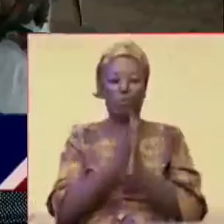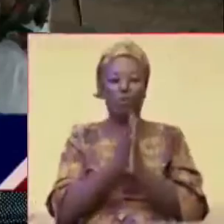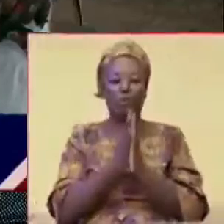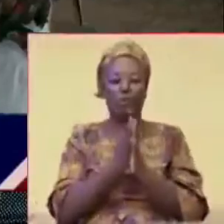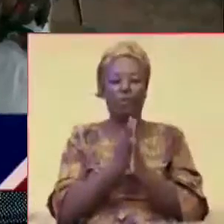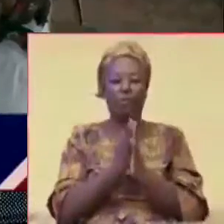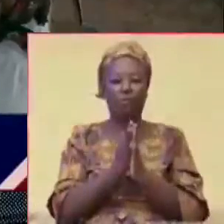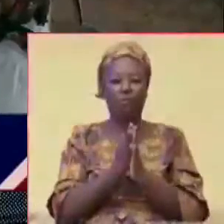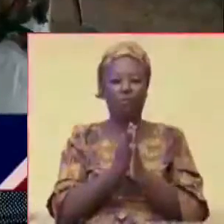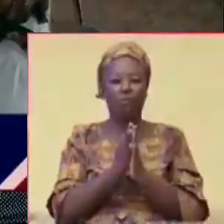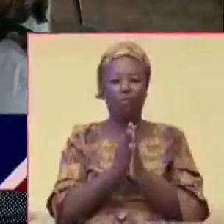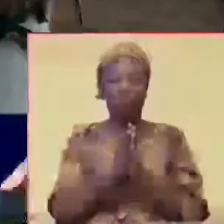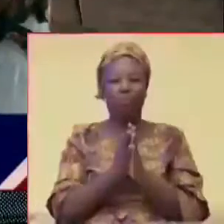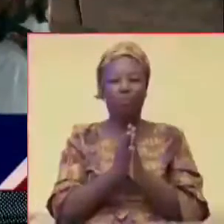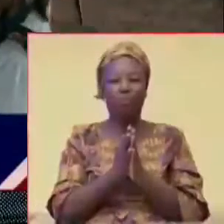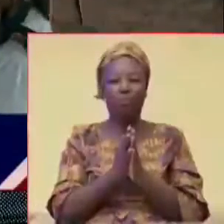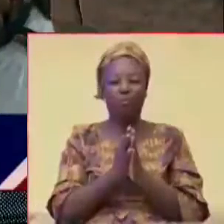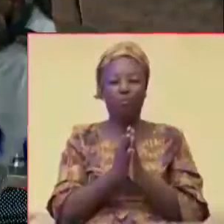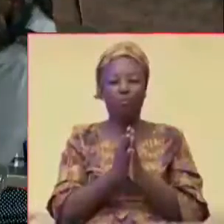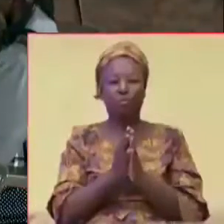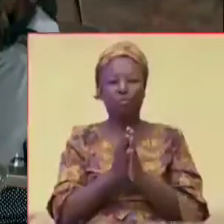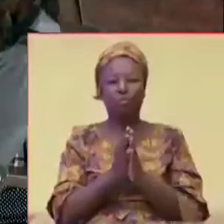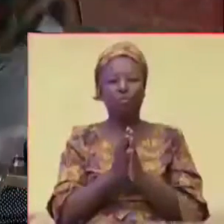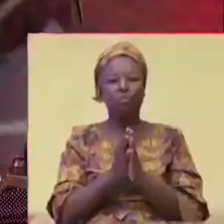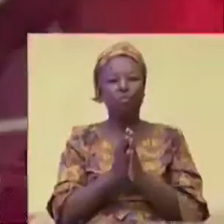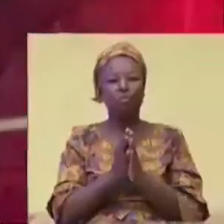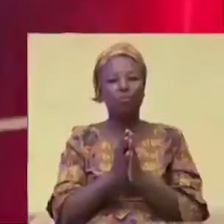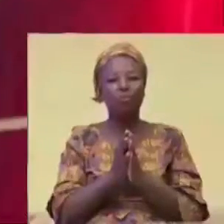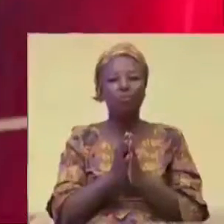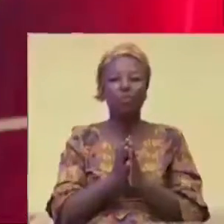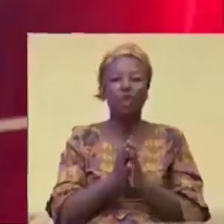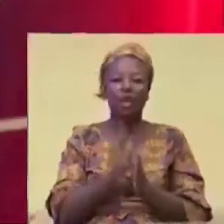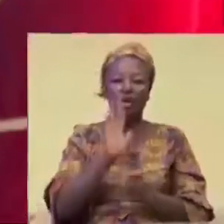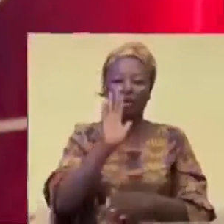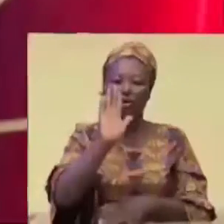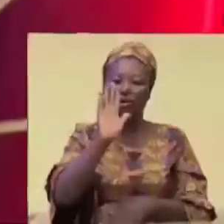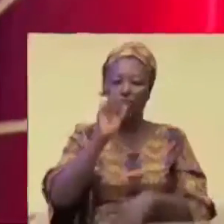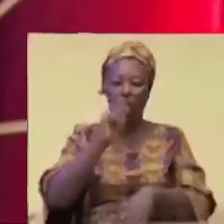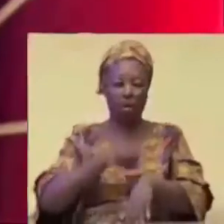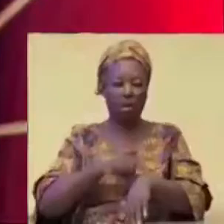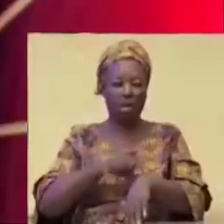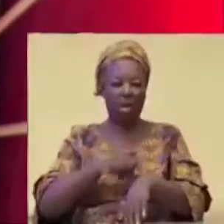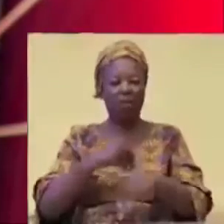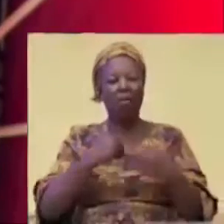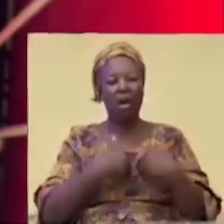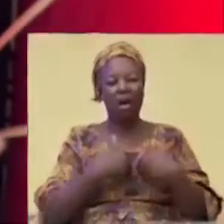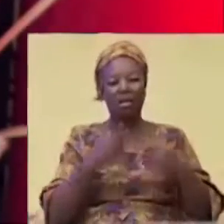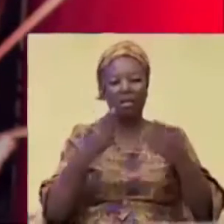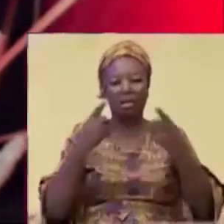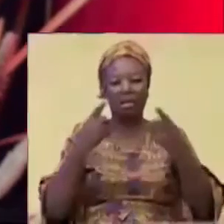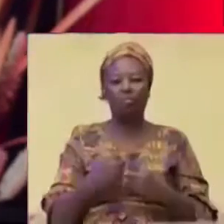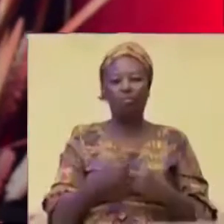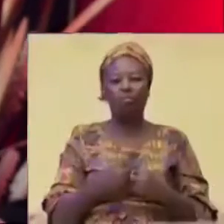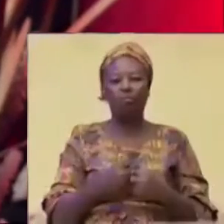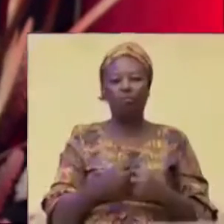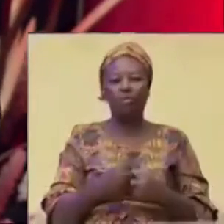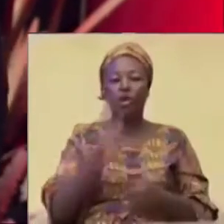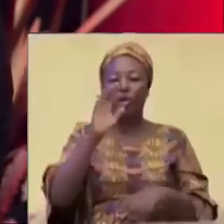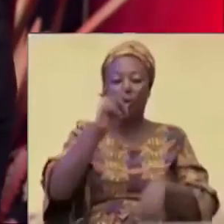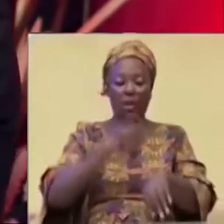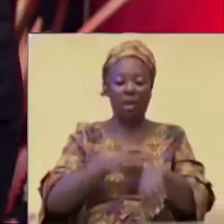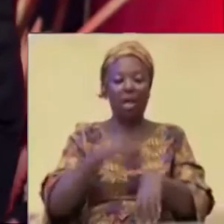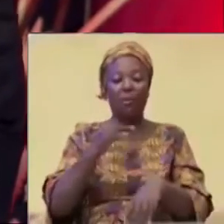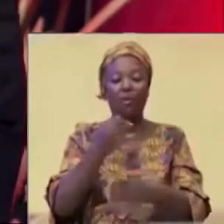Heads bowed and eyes closed. Heads bowed and eyes closed. Your moment has now